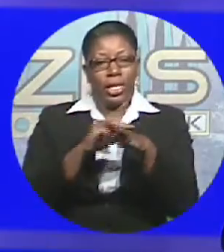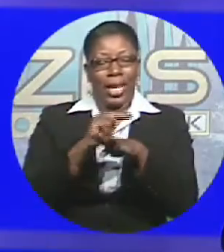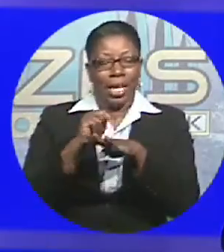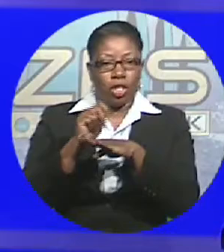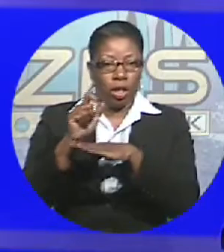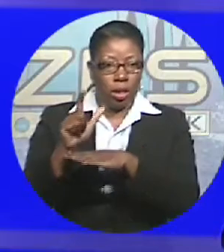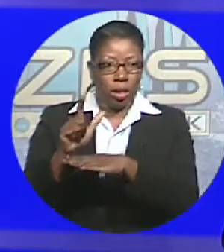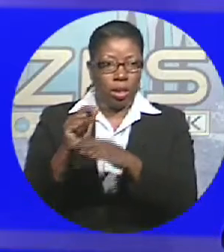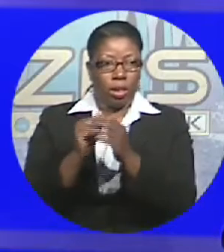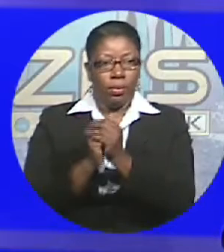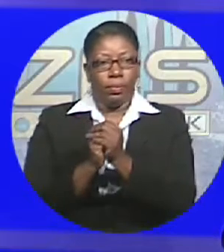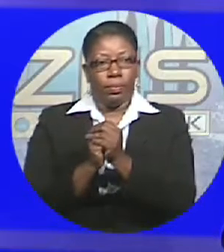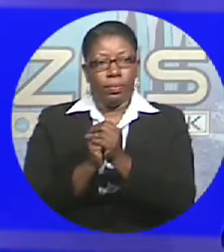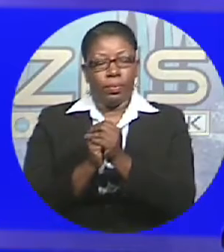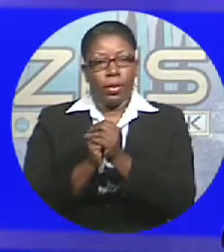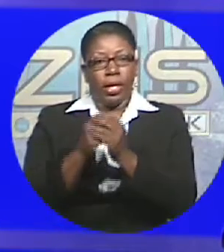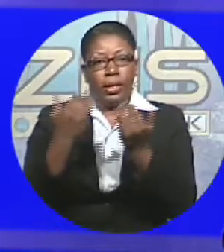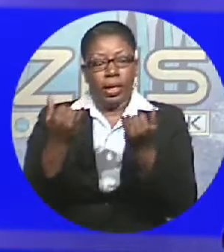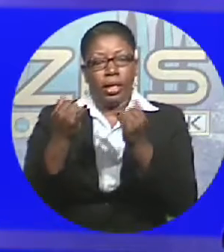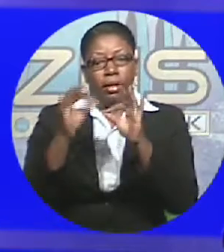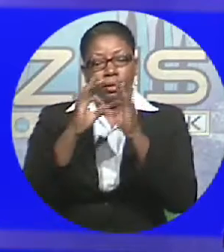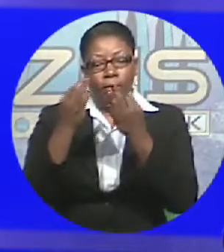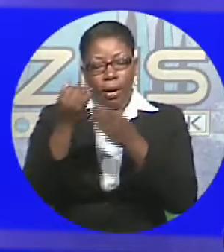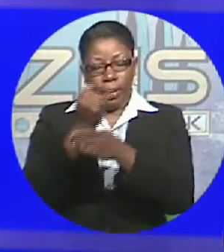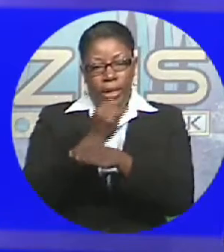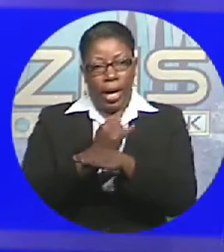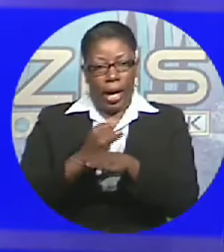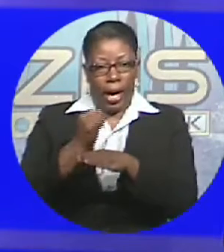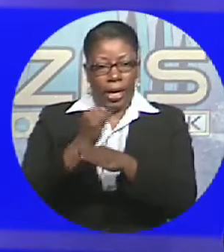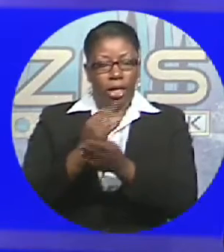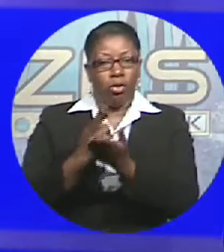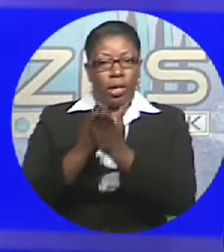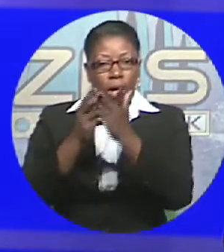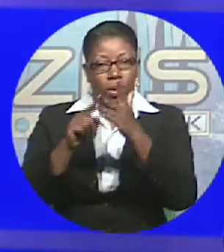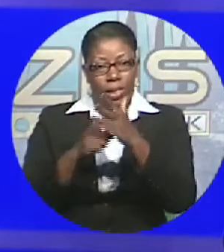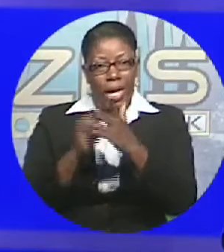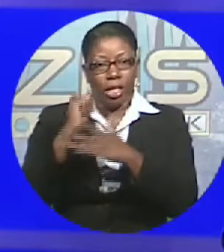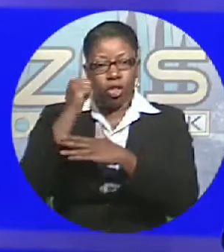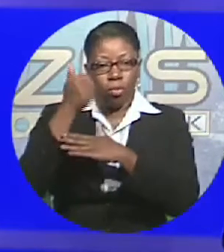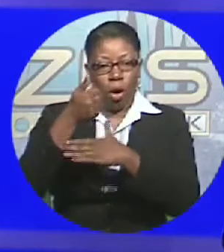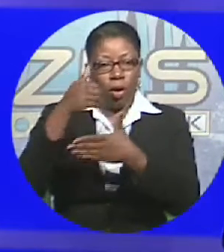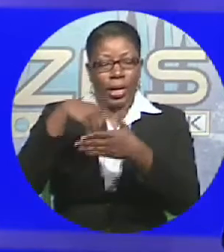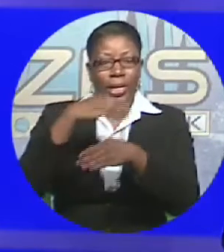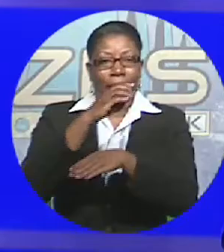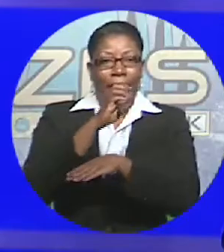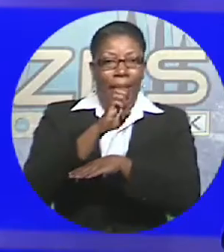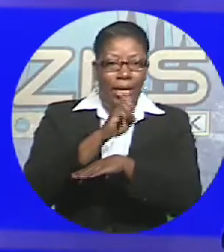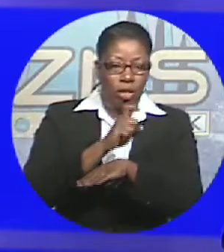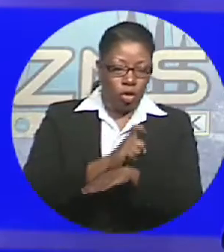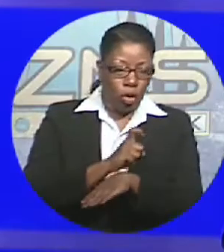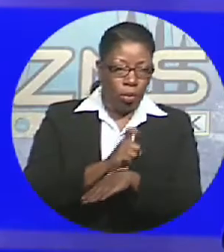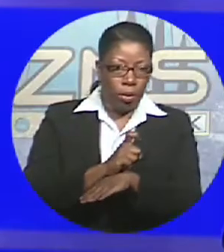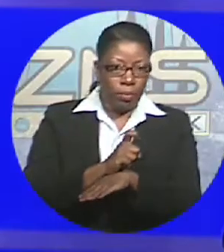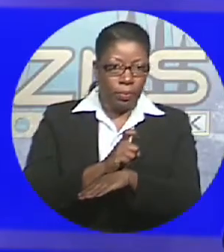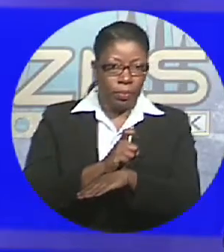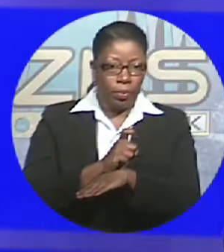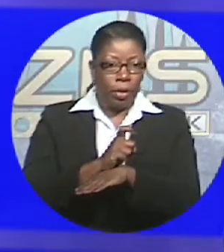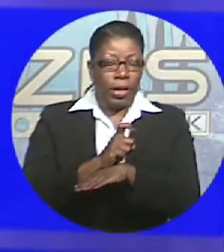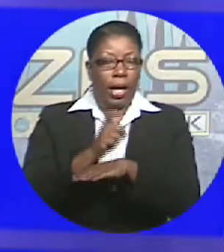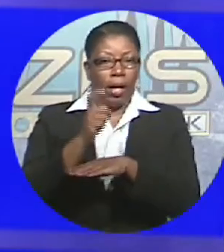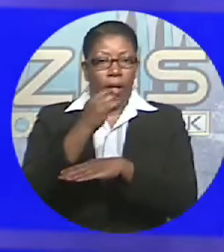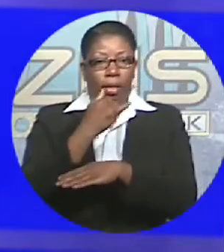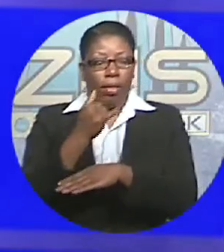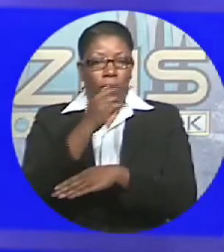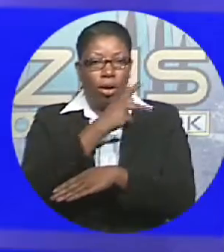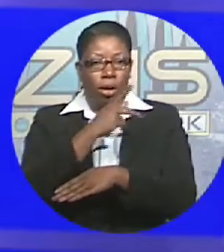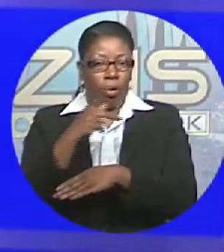for the 61st National Family Island Regatta will officially kick off tomorrow in Exuma. Ed Sky and the Palm Key Princess will be two of the